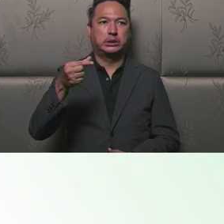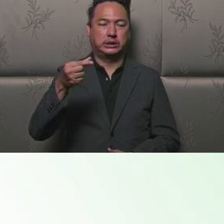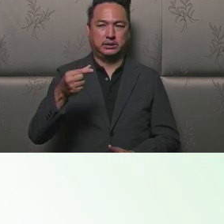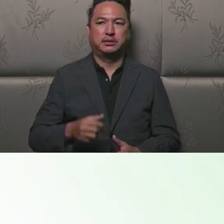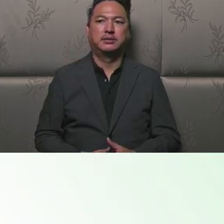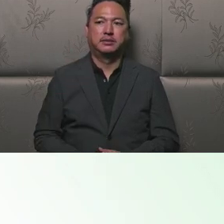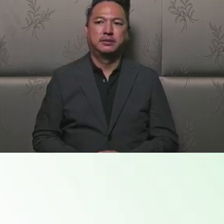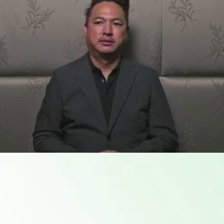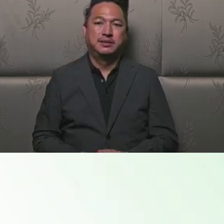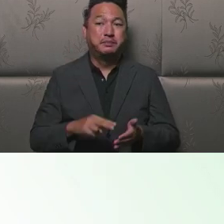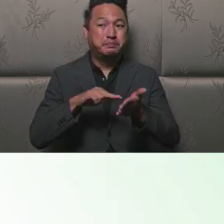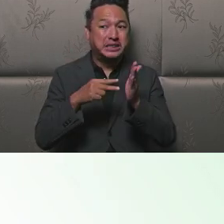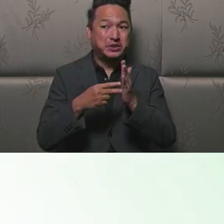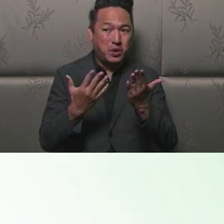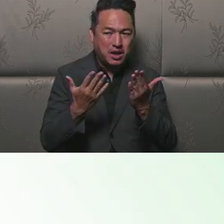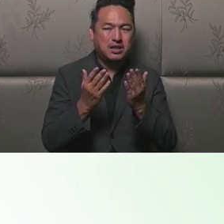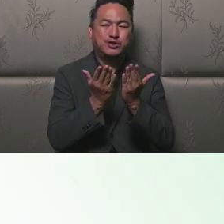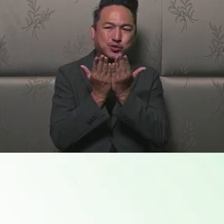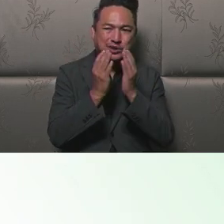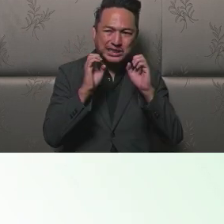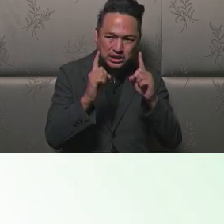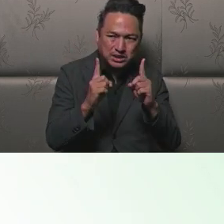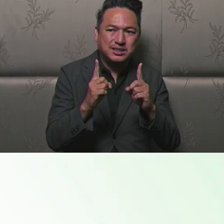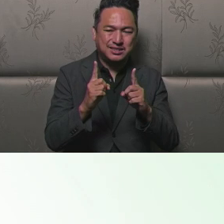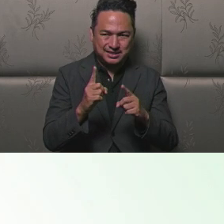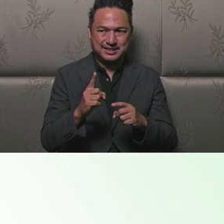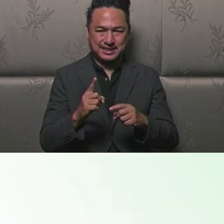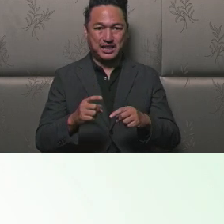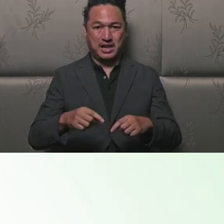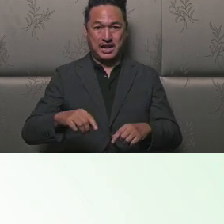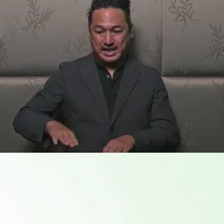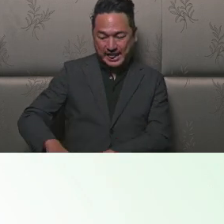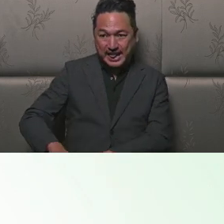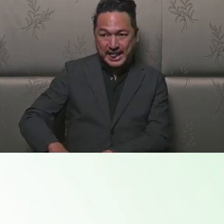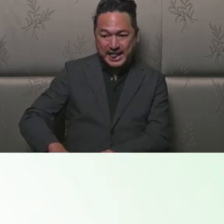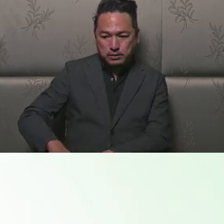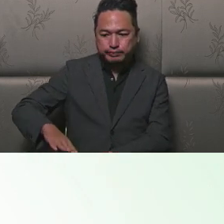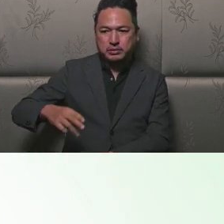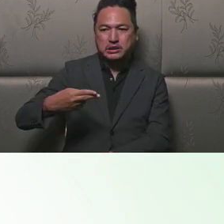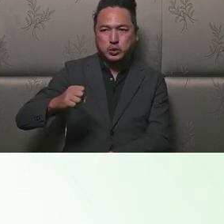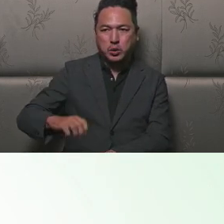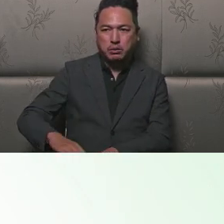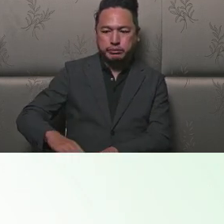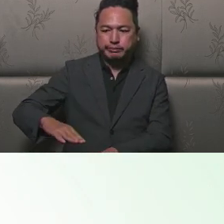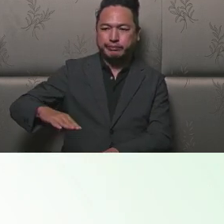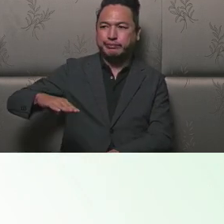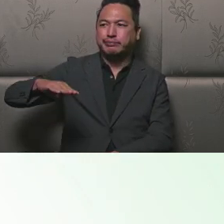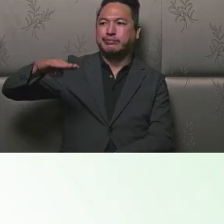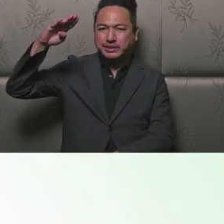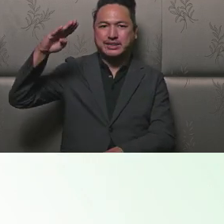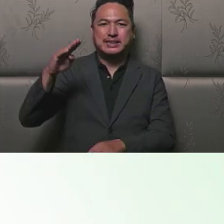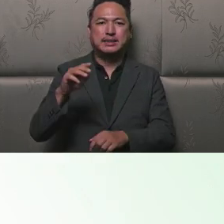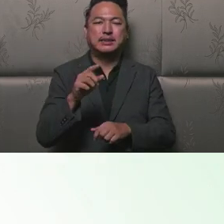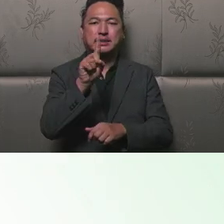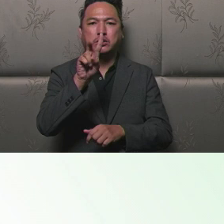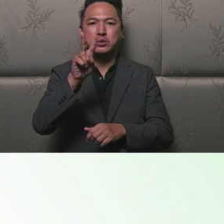supported for the sustainability of the program, representing the local government units, the Parents Teachers Association, Alumni Association,